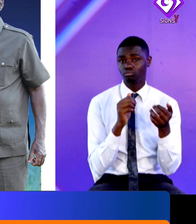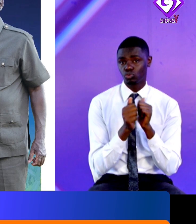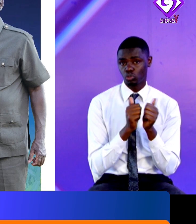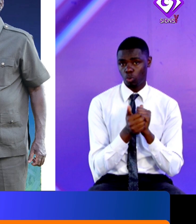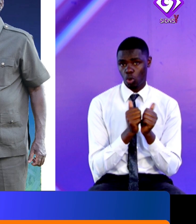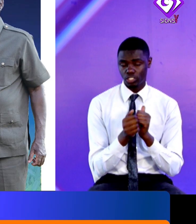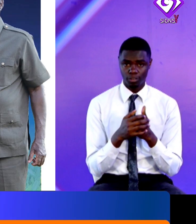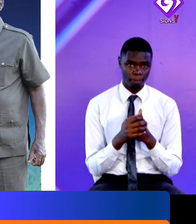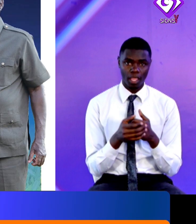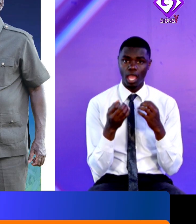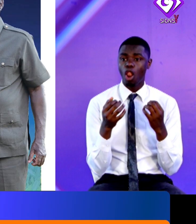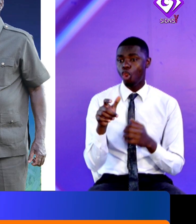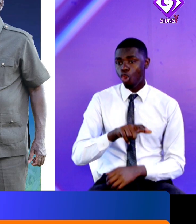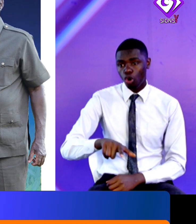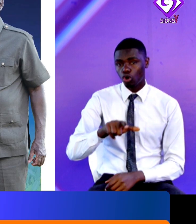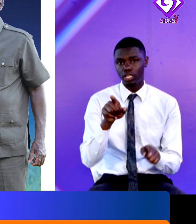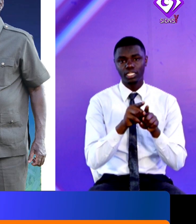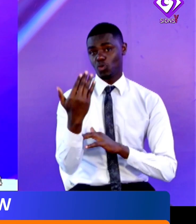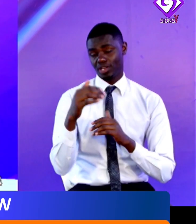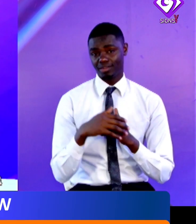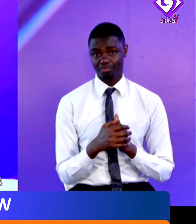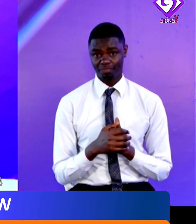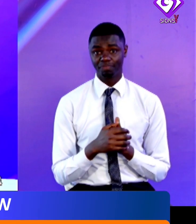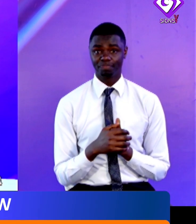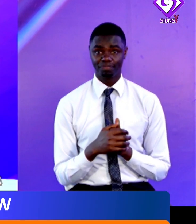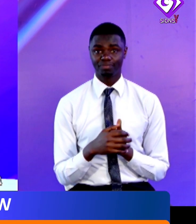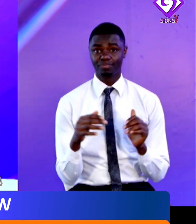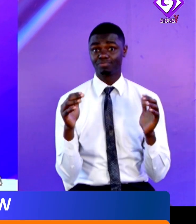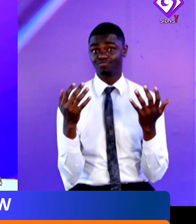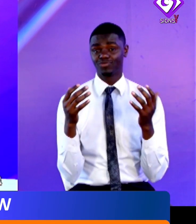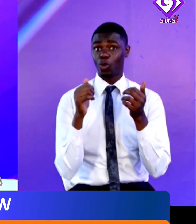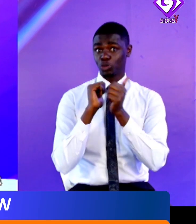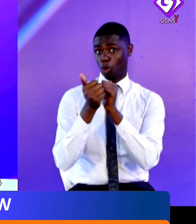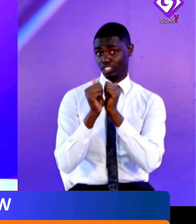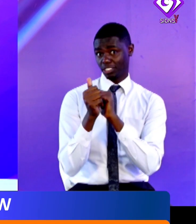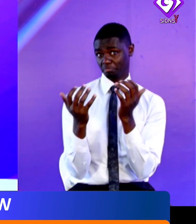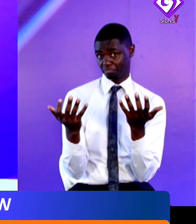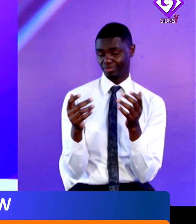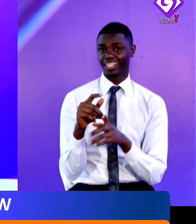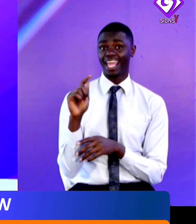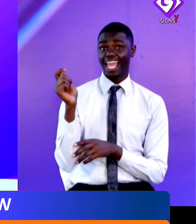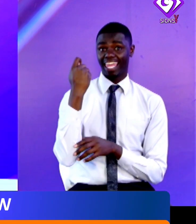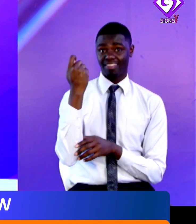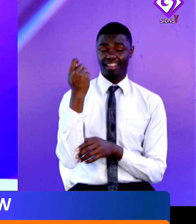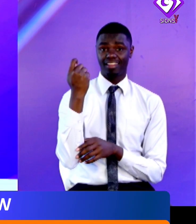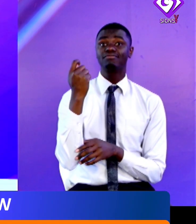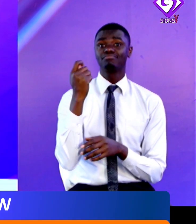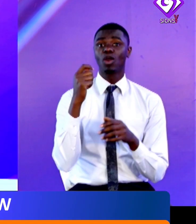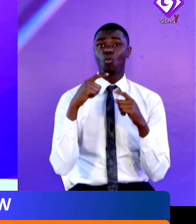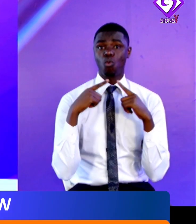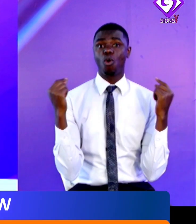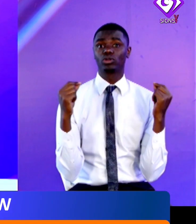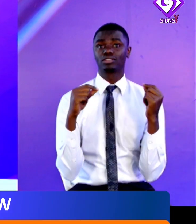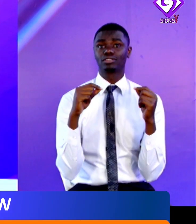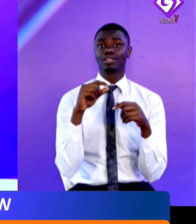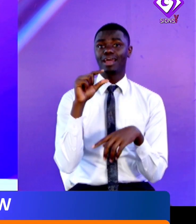both local and international. So stay tuned with us at the world of sports. Kenya is set to host Gambia